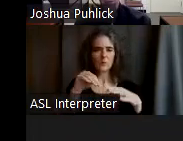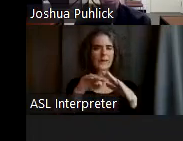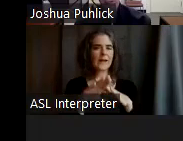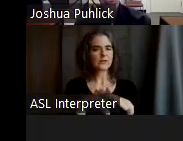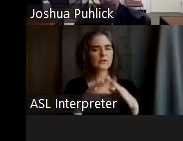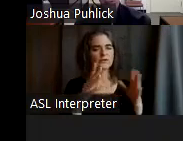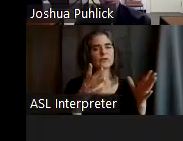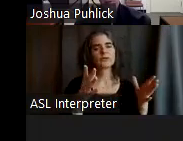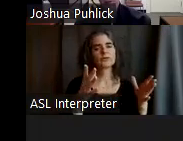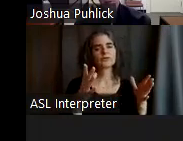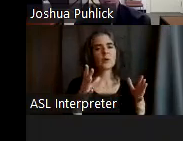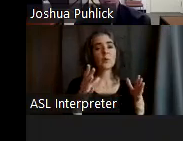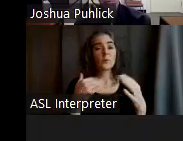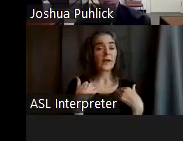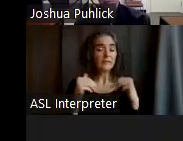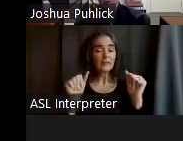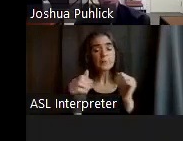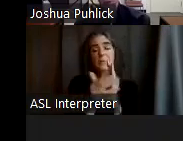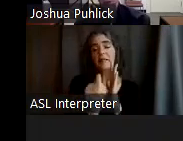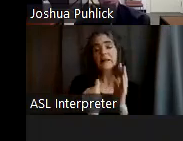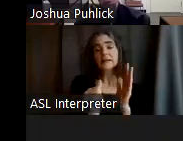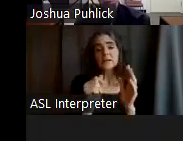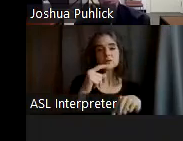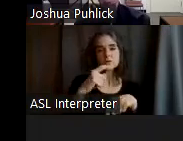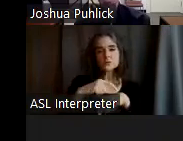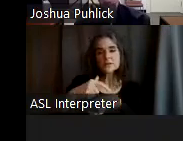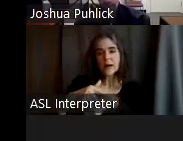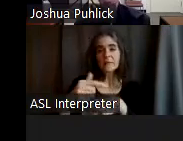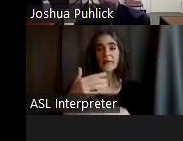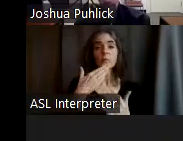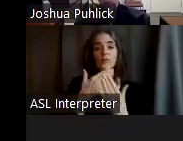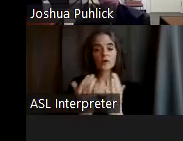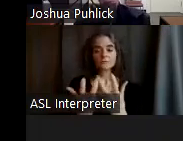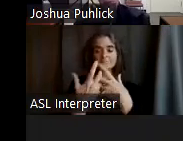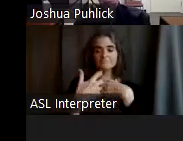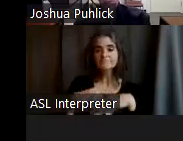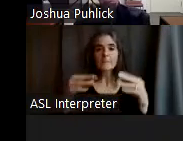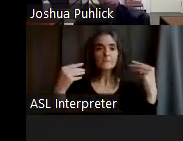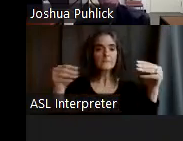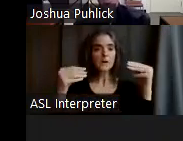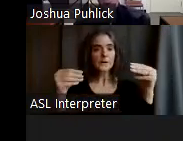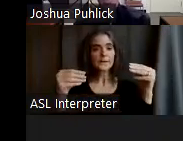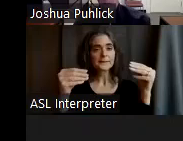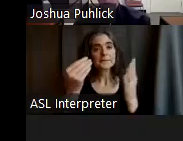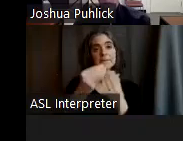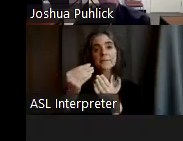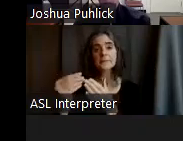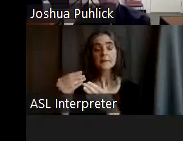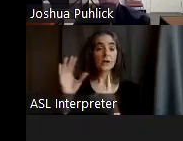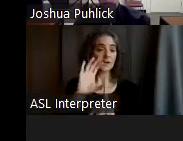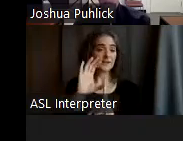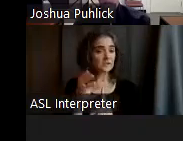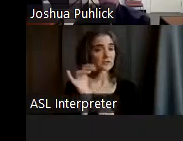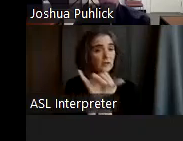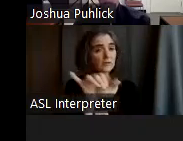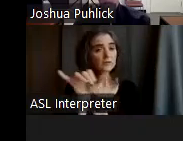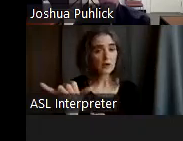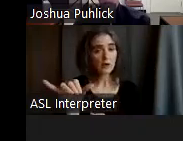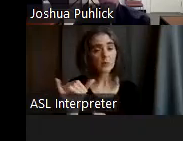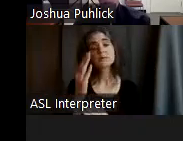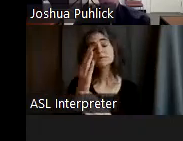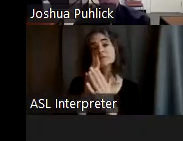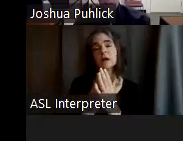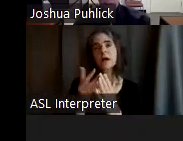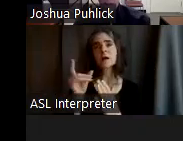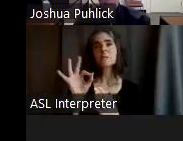the ability to time that with good market conditions as well. With some of